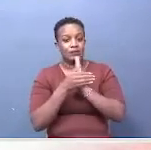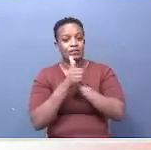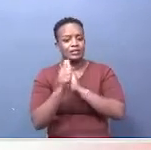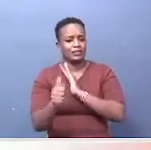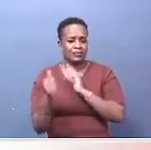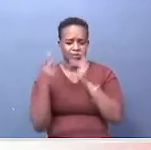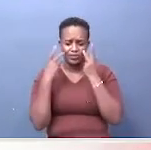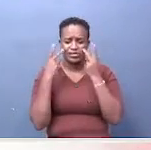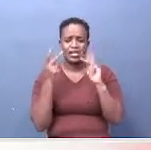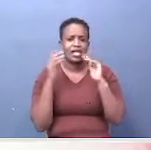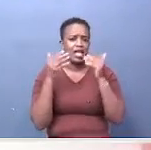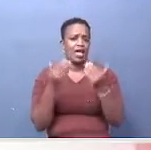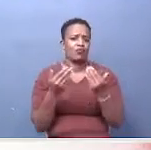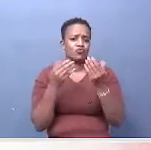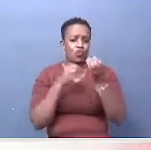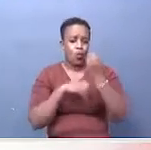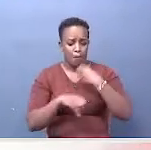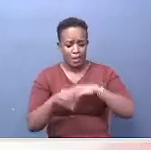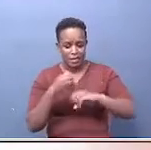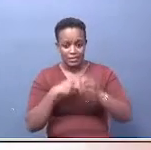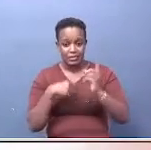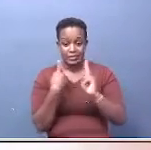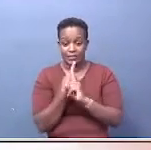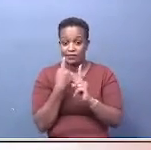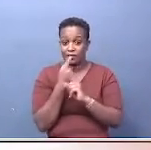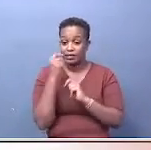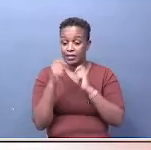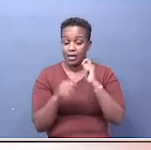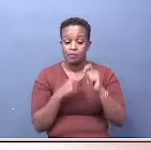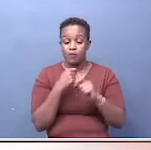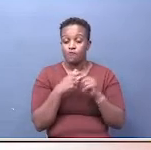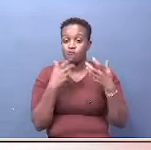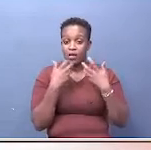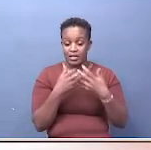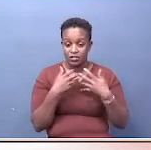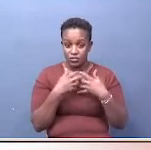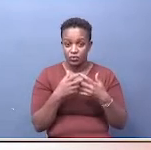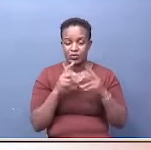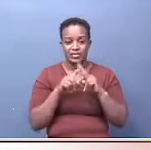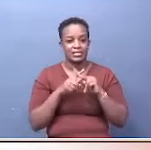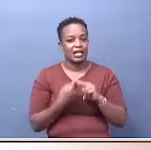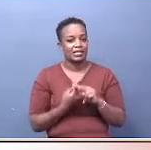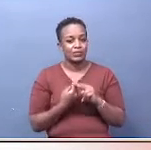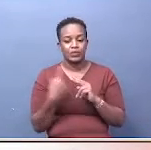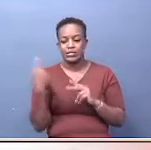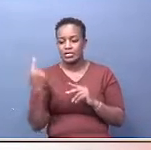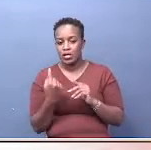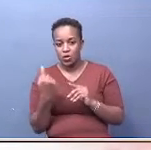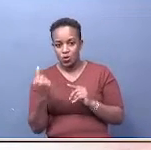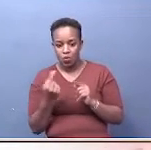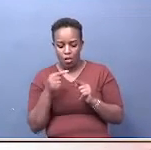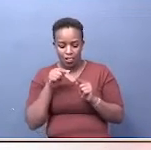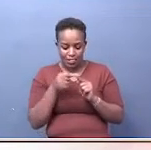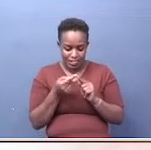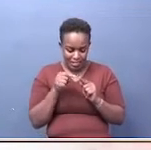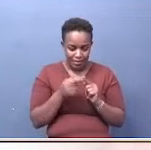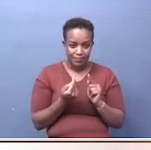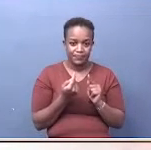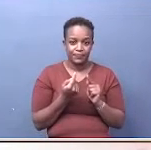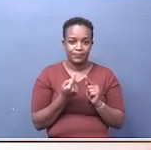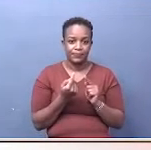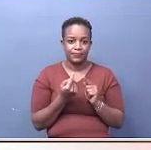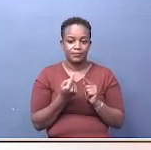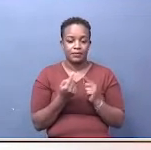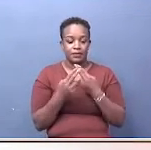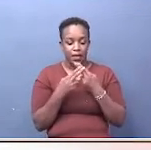to operate different types of machines. We start them off with single needle lock stitch machines.